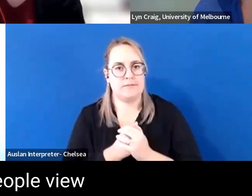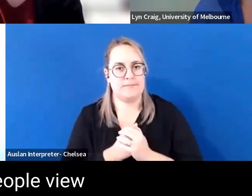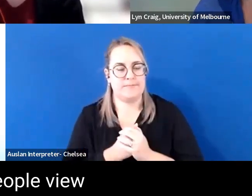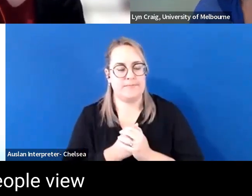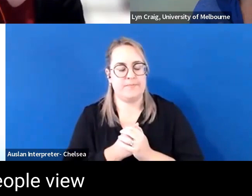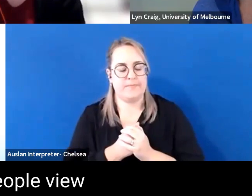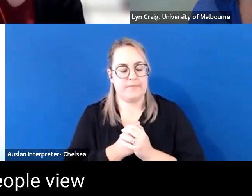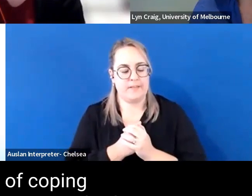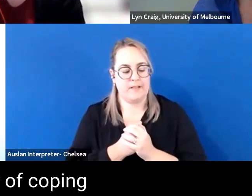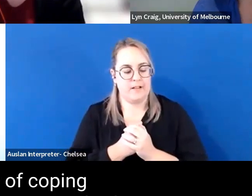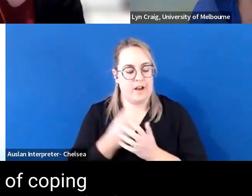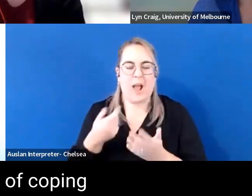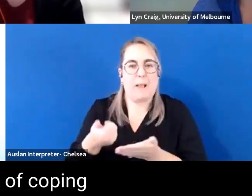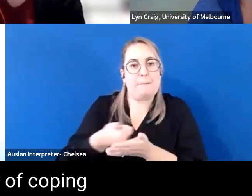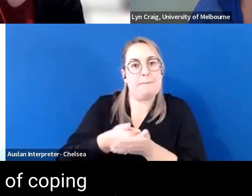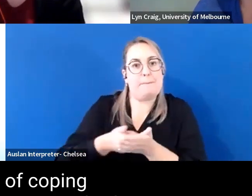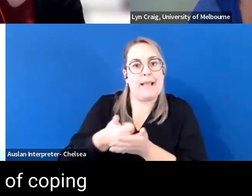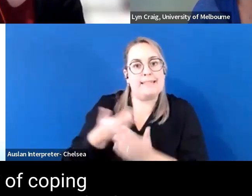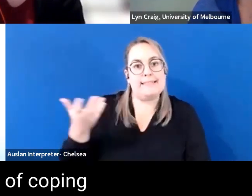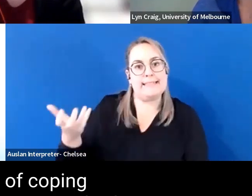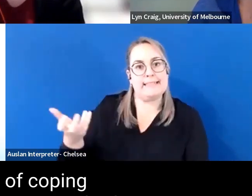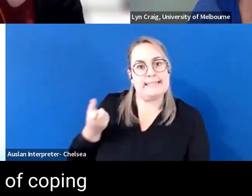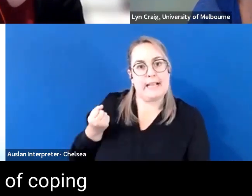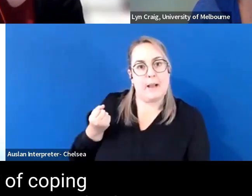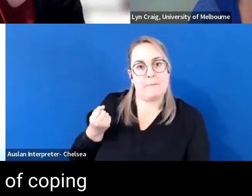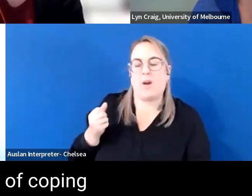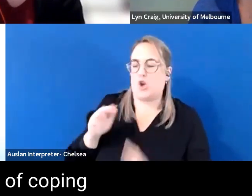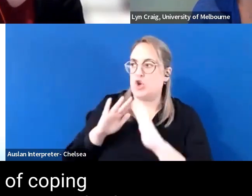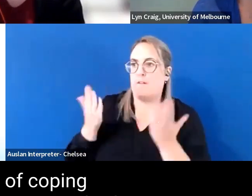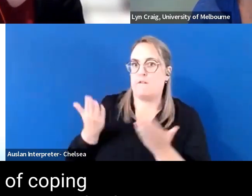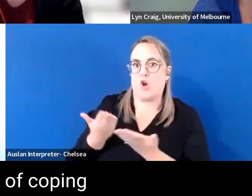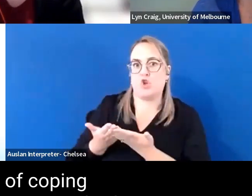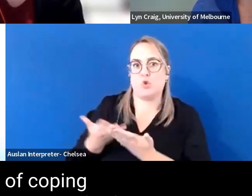universal basic income as a way of coping with,